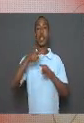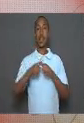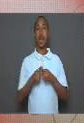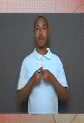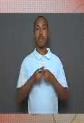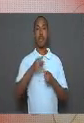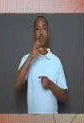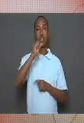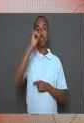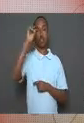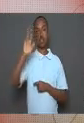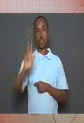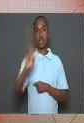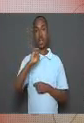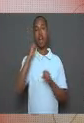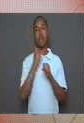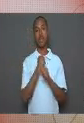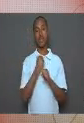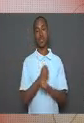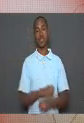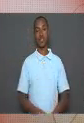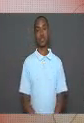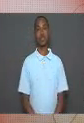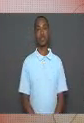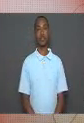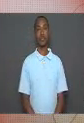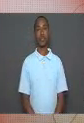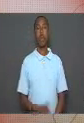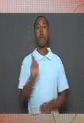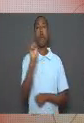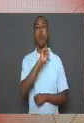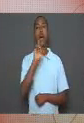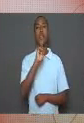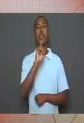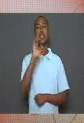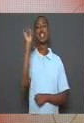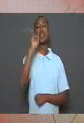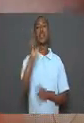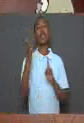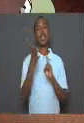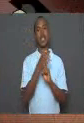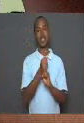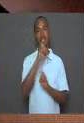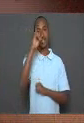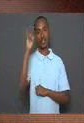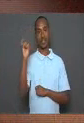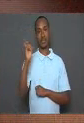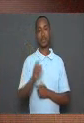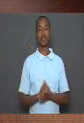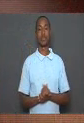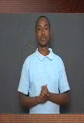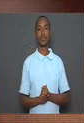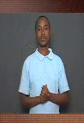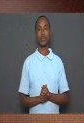of sulfur trioxide are formed. What is the percentage yield?